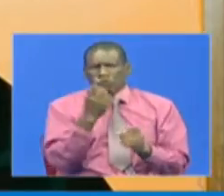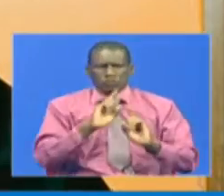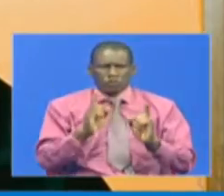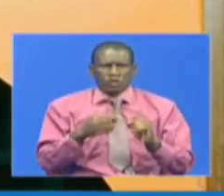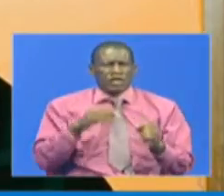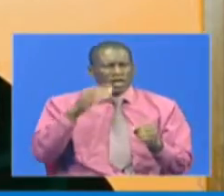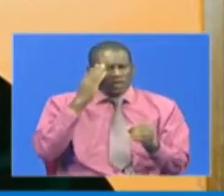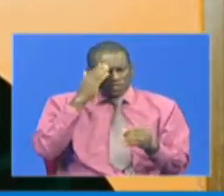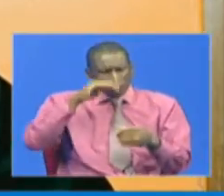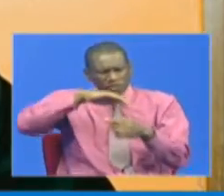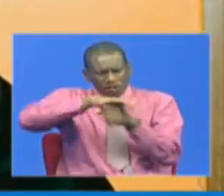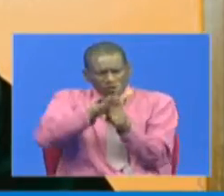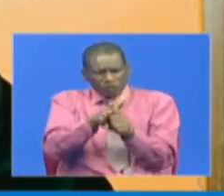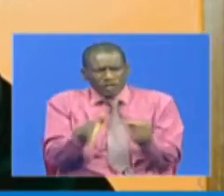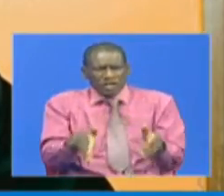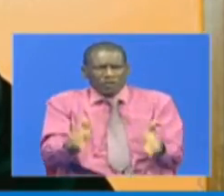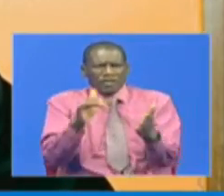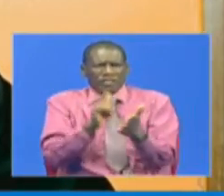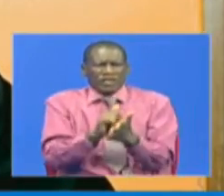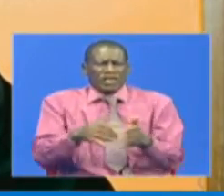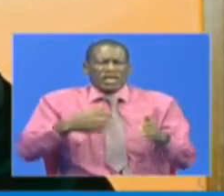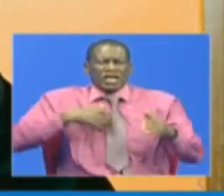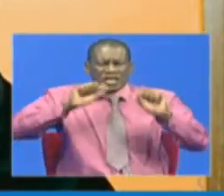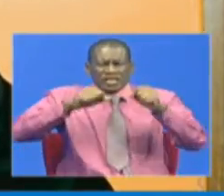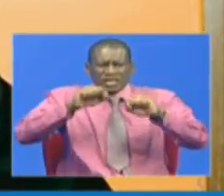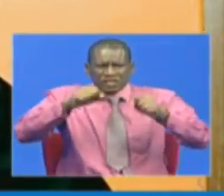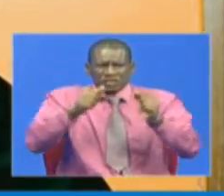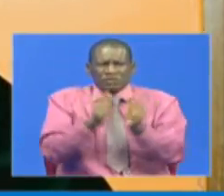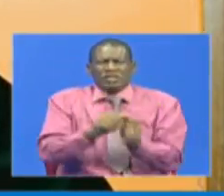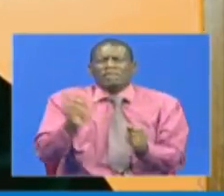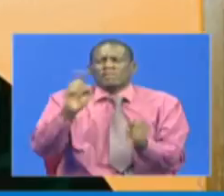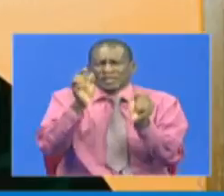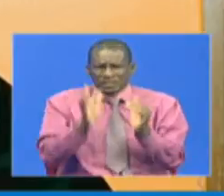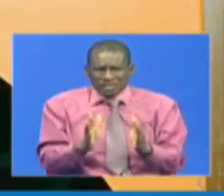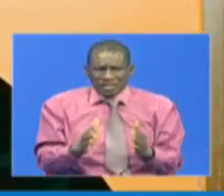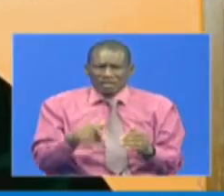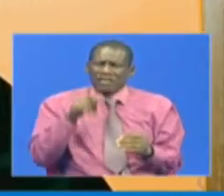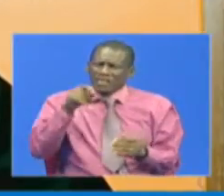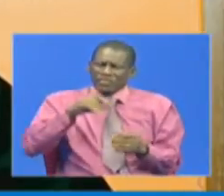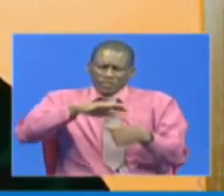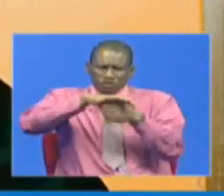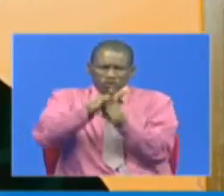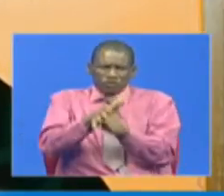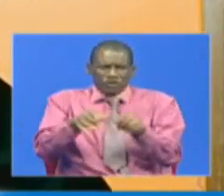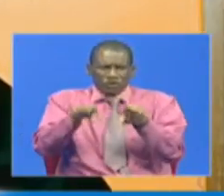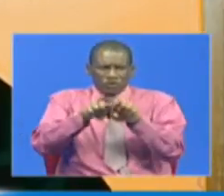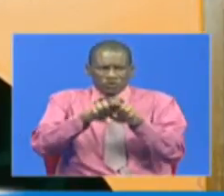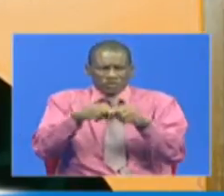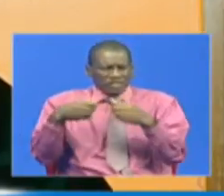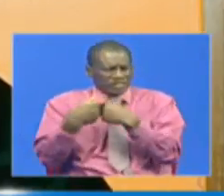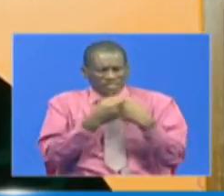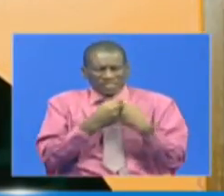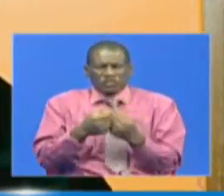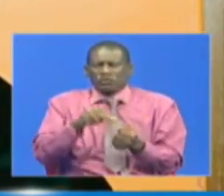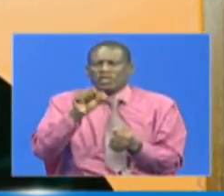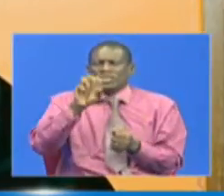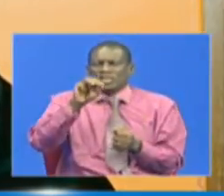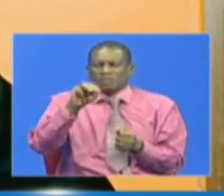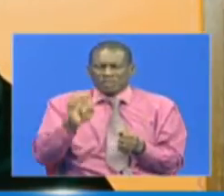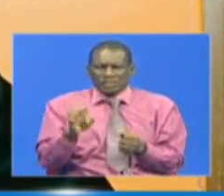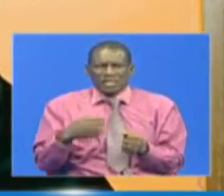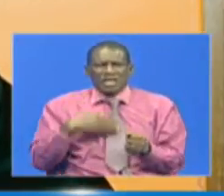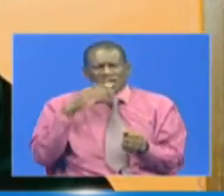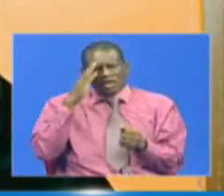and in a sense, I agree with the CS, this COVID is also a challenge to SMEs. I think it is